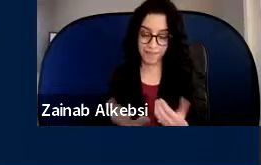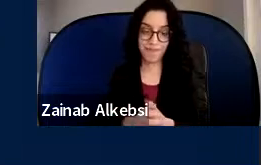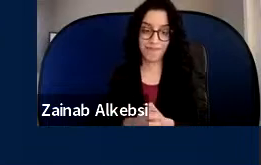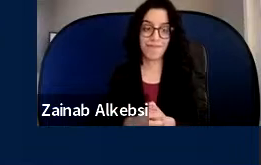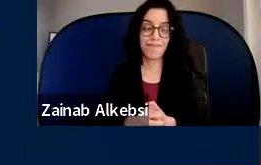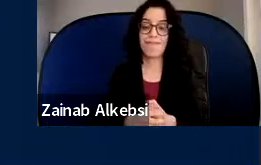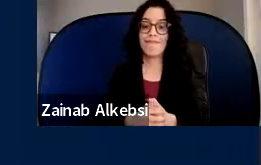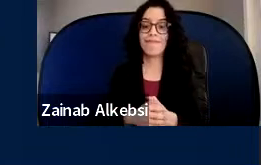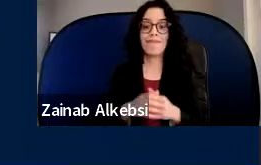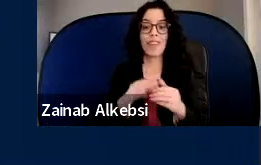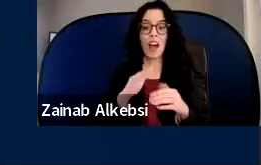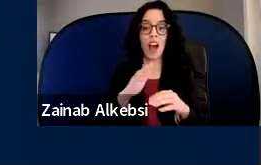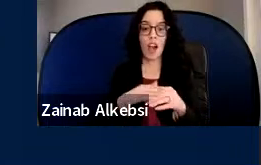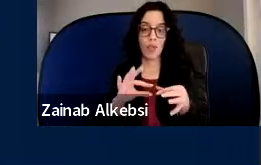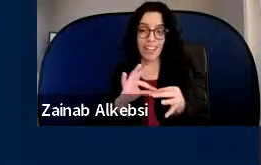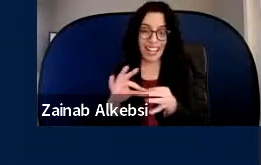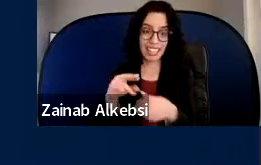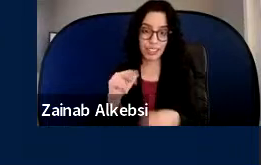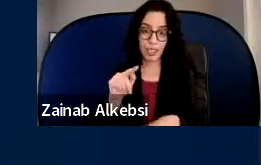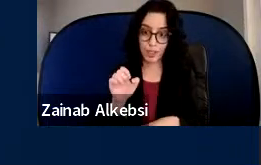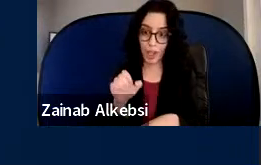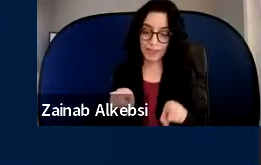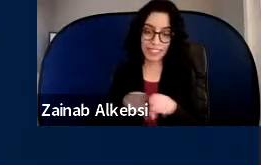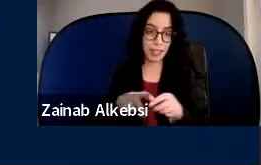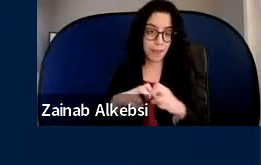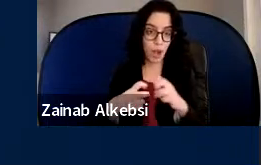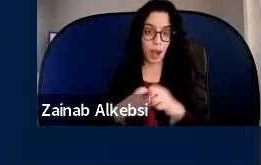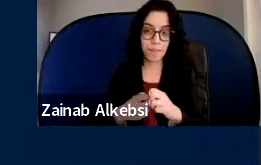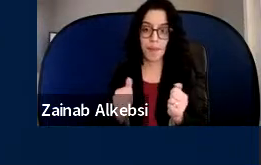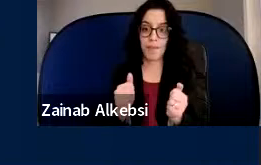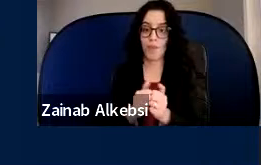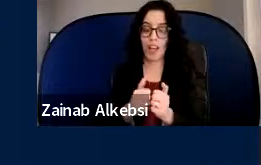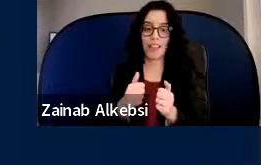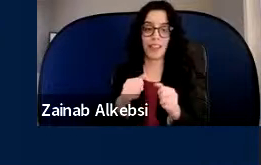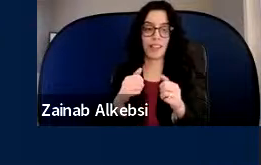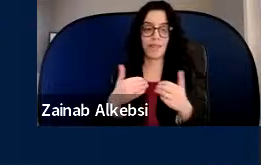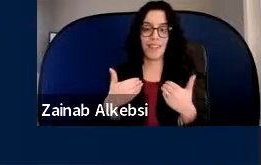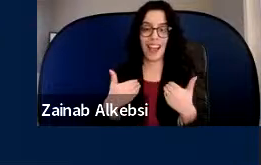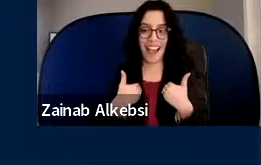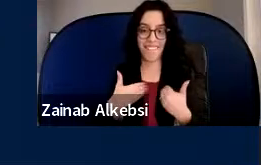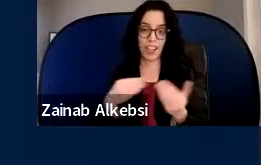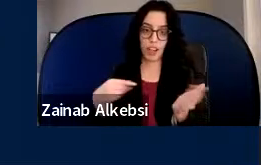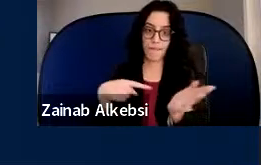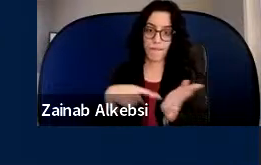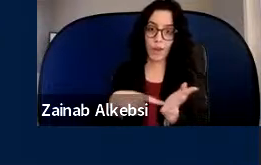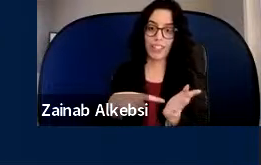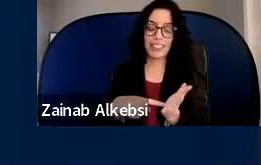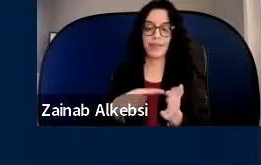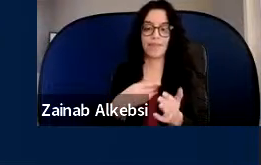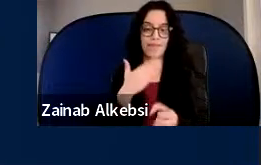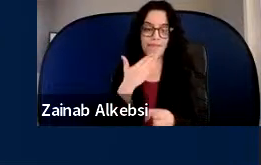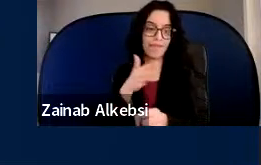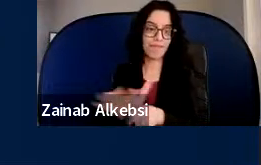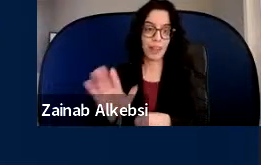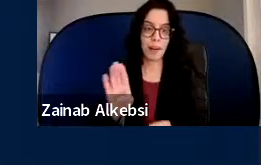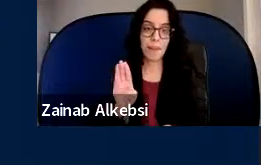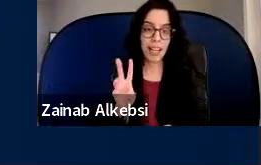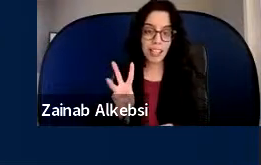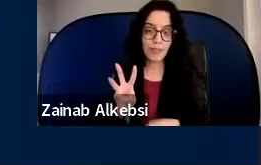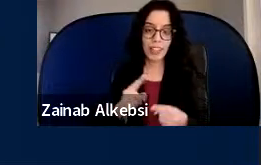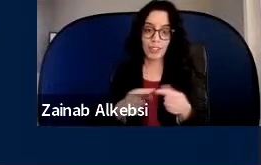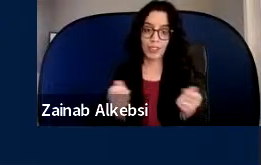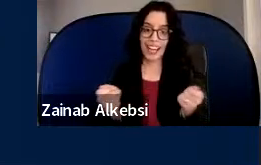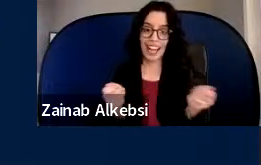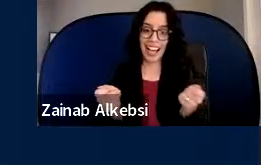Not everyone by any stretch can afford to own two separate devices to be able to use in situations like this.